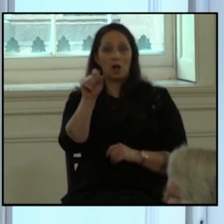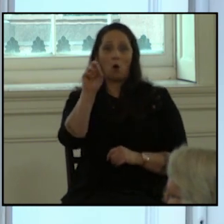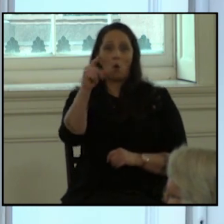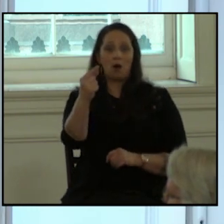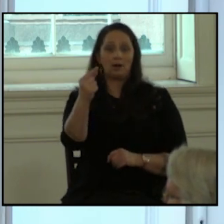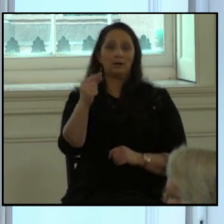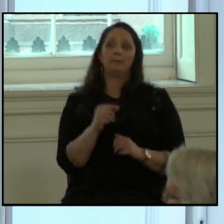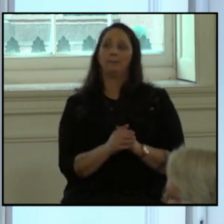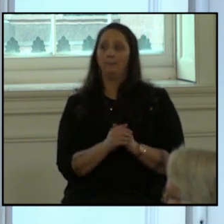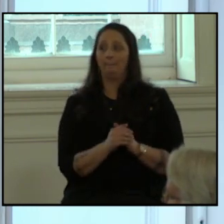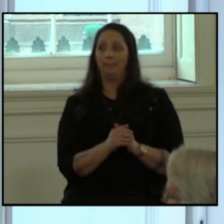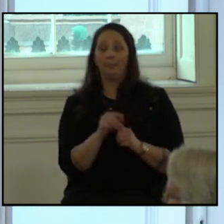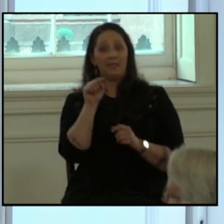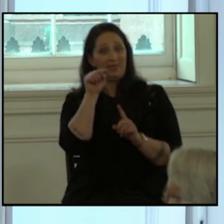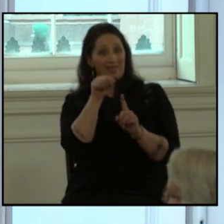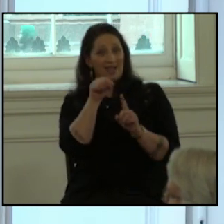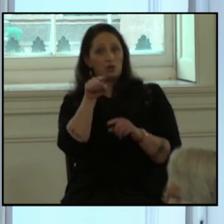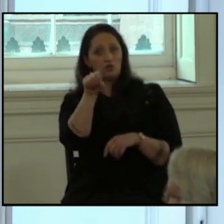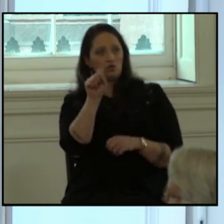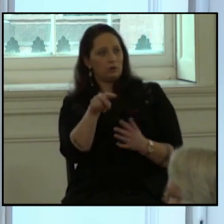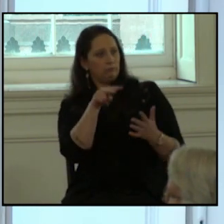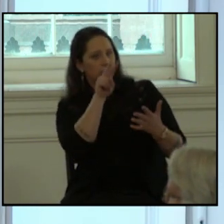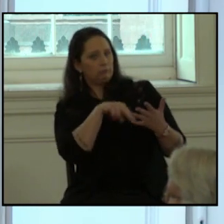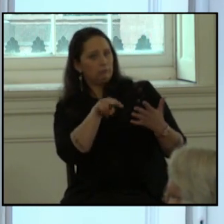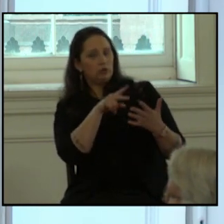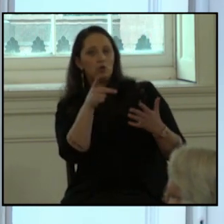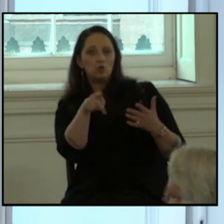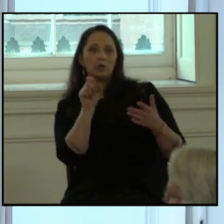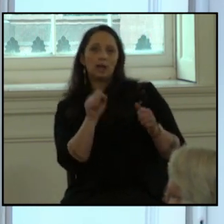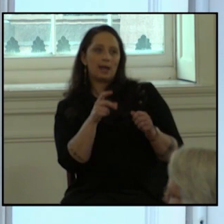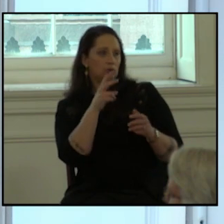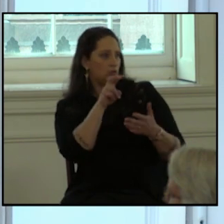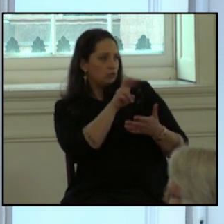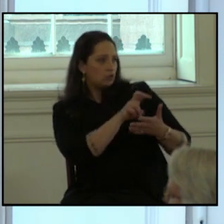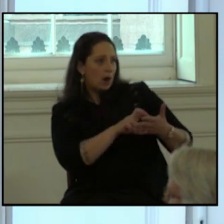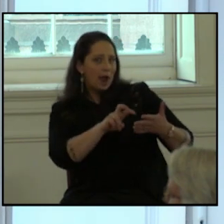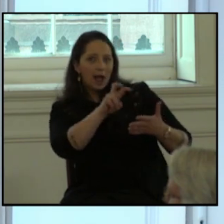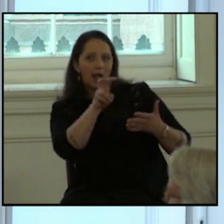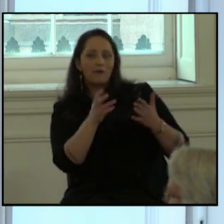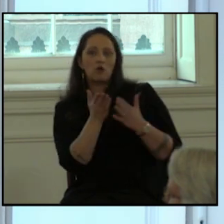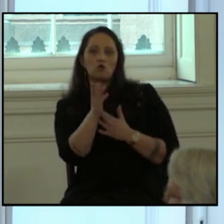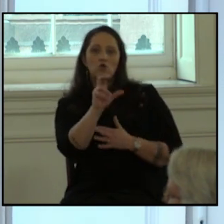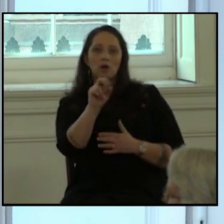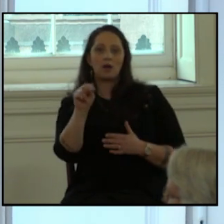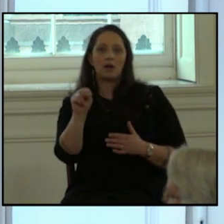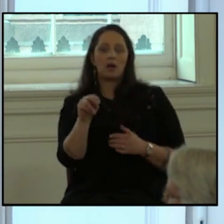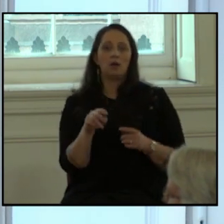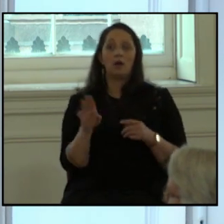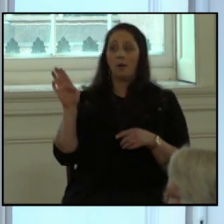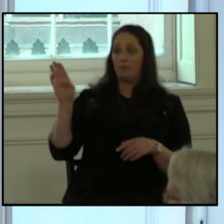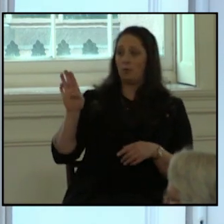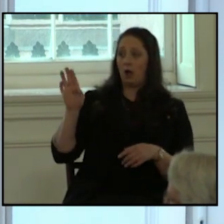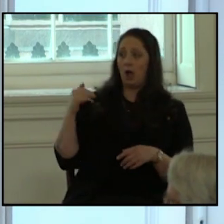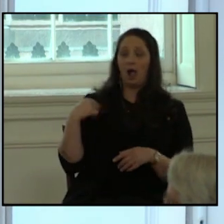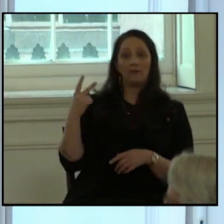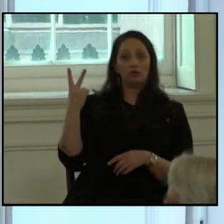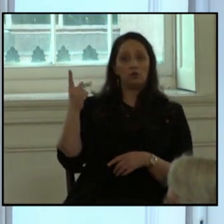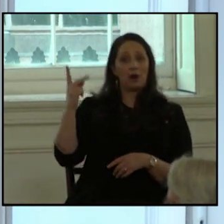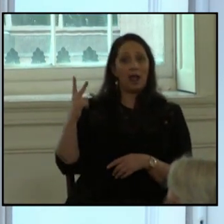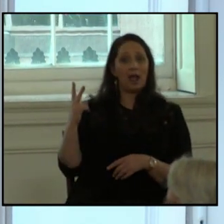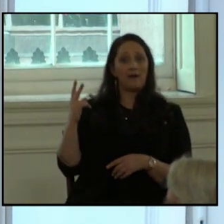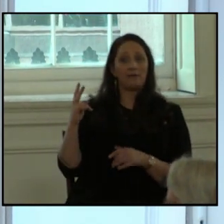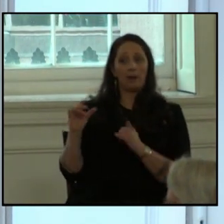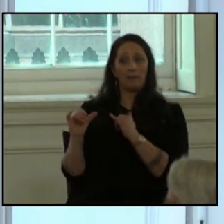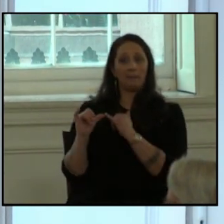ctfreedomtrail.org, and there you can actually map out how you want to travel throughout Connecticut. Boston has a 2.5 mile